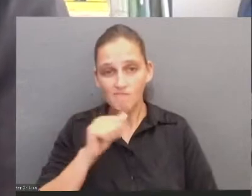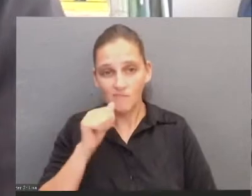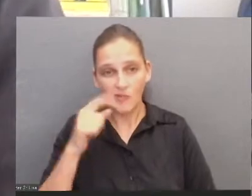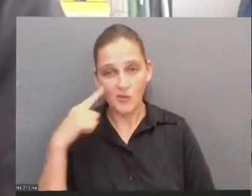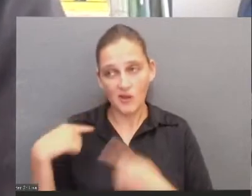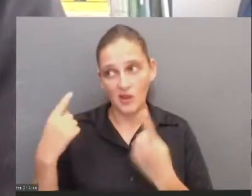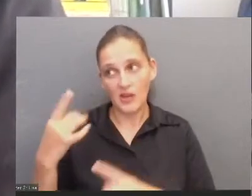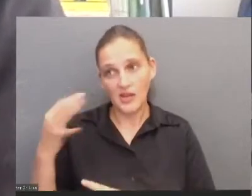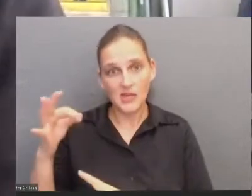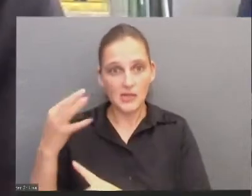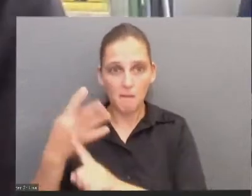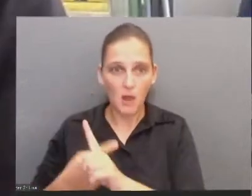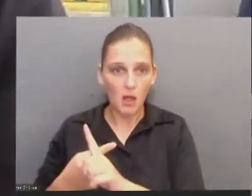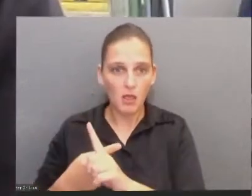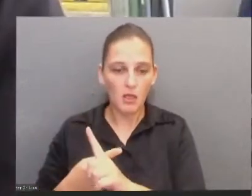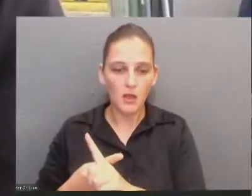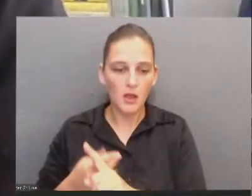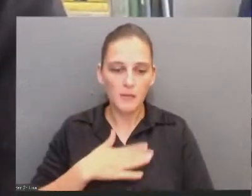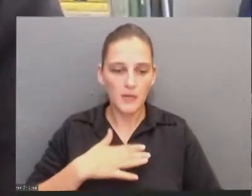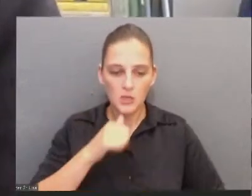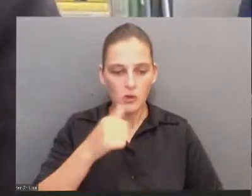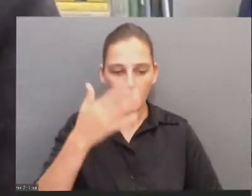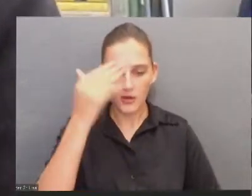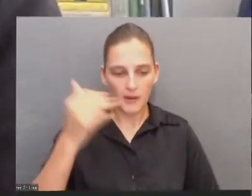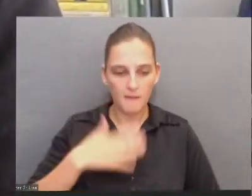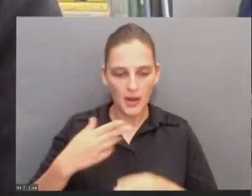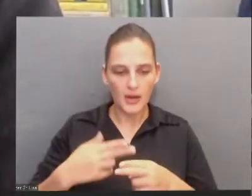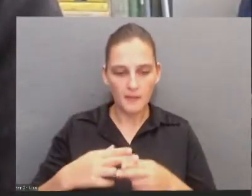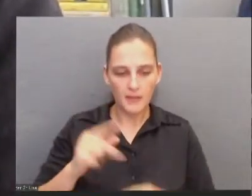don't forget my name, Terry Wilder.